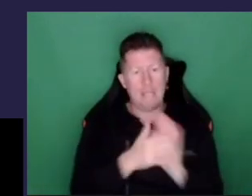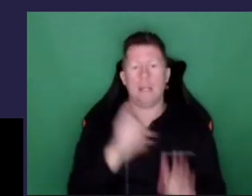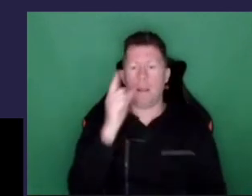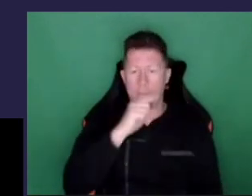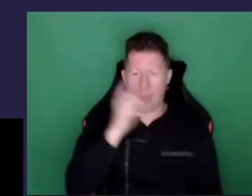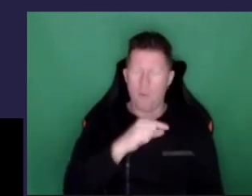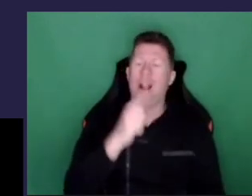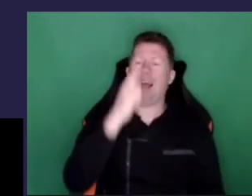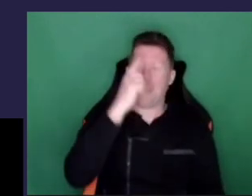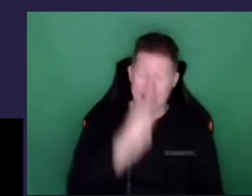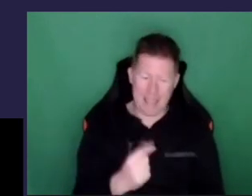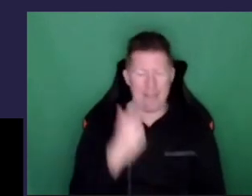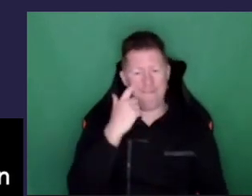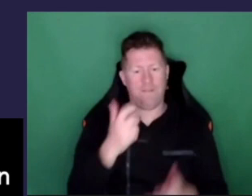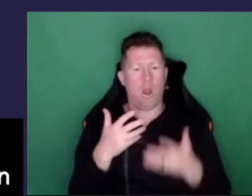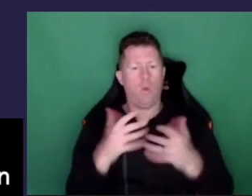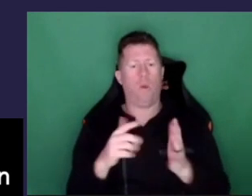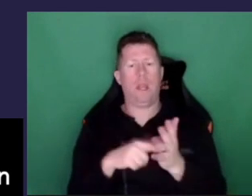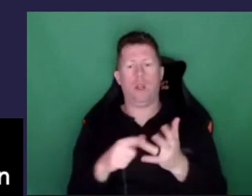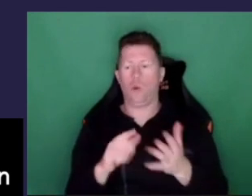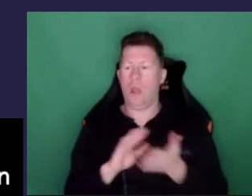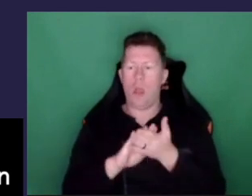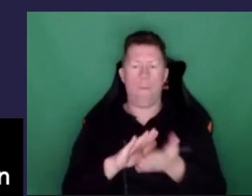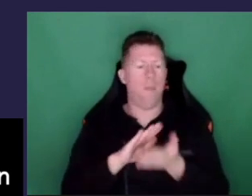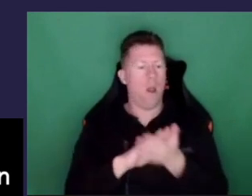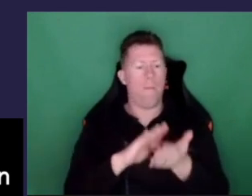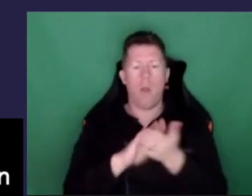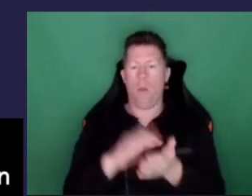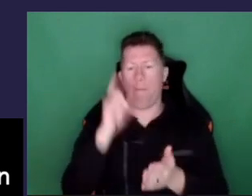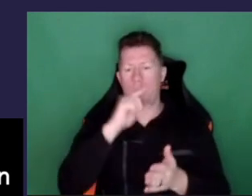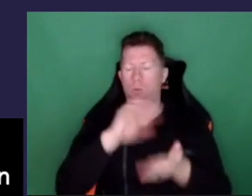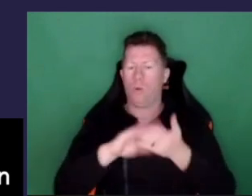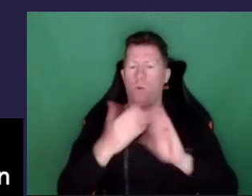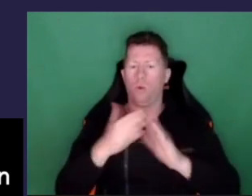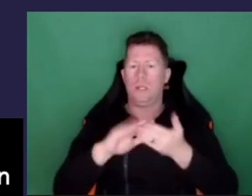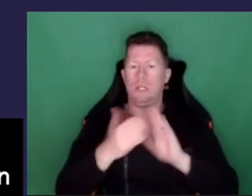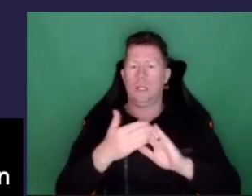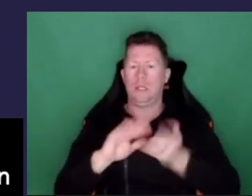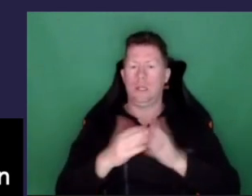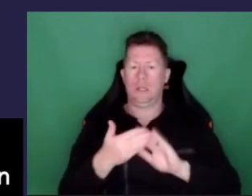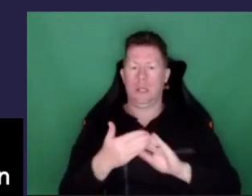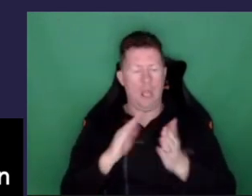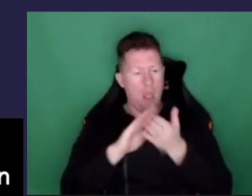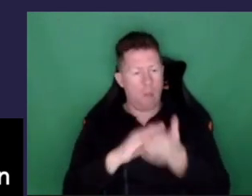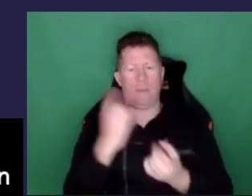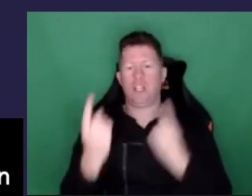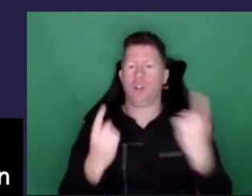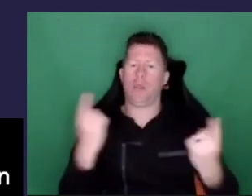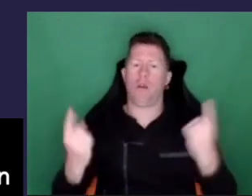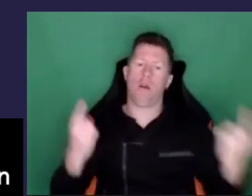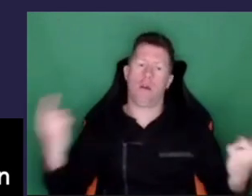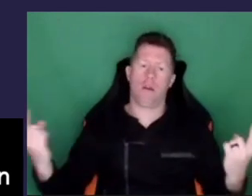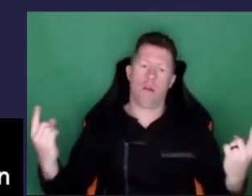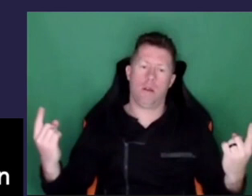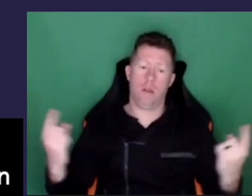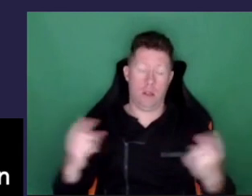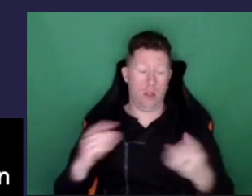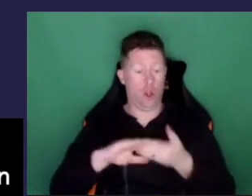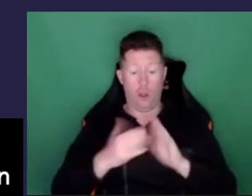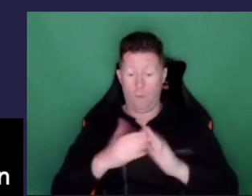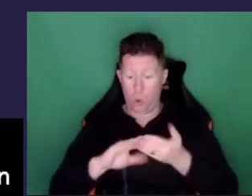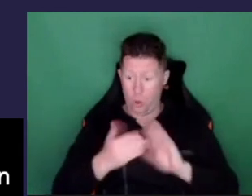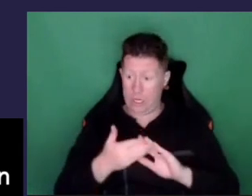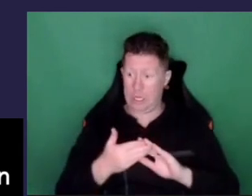find ways to contribute to the larger good of community. And when people contribute to the larger good of community, they become more